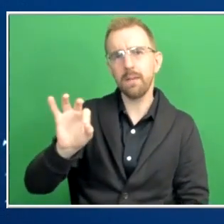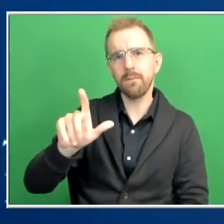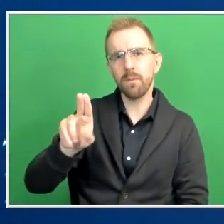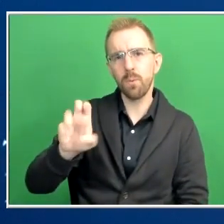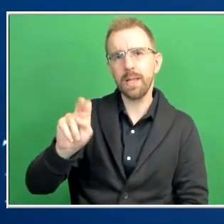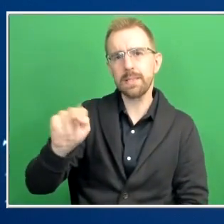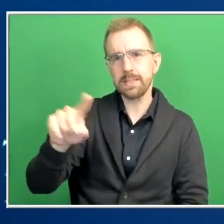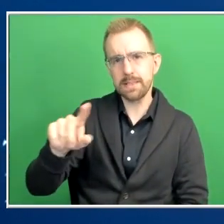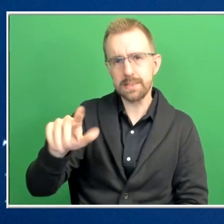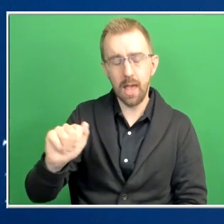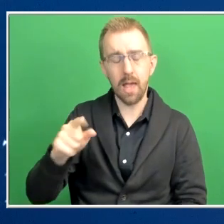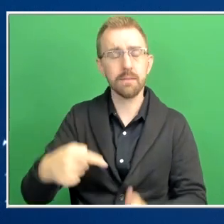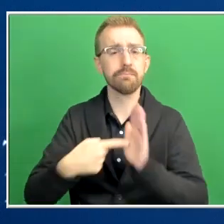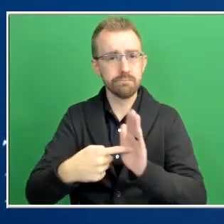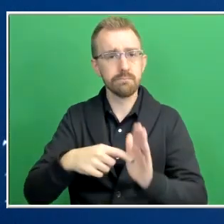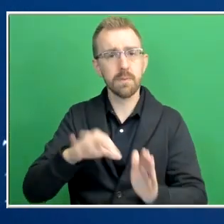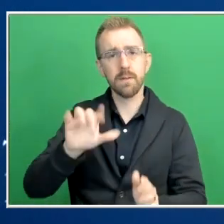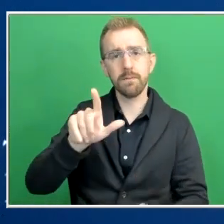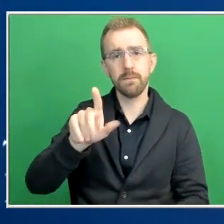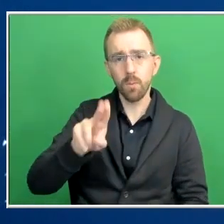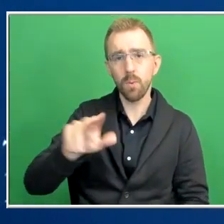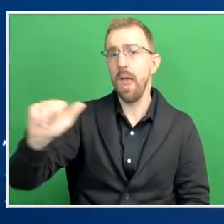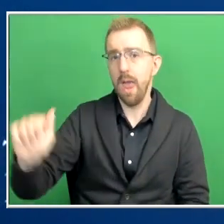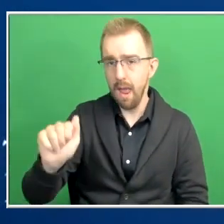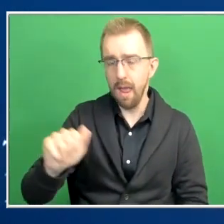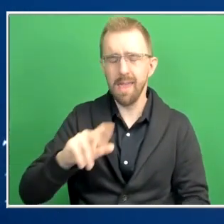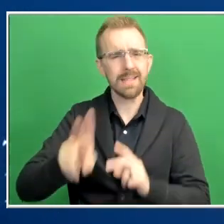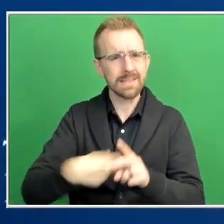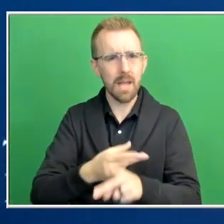as influenza A. Further typing of that was